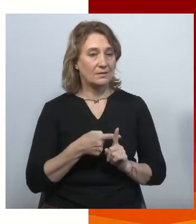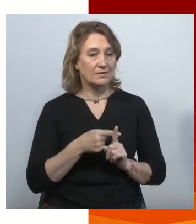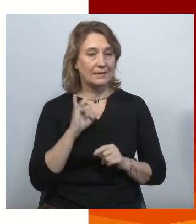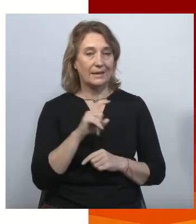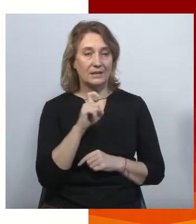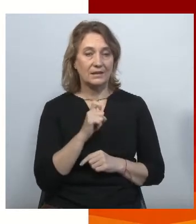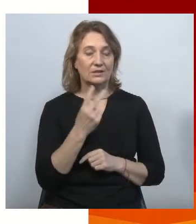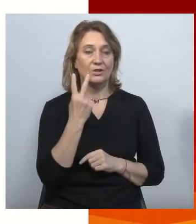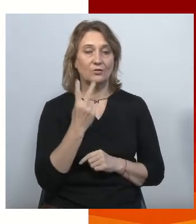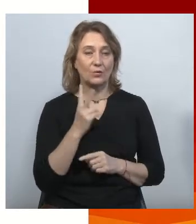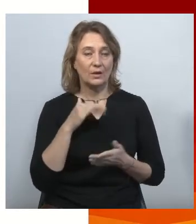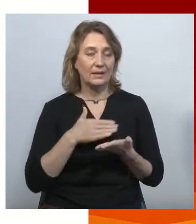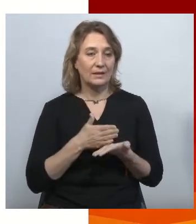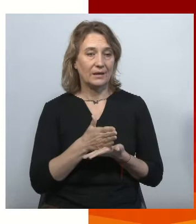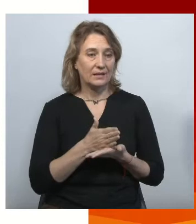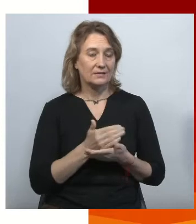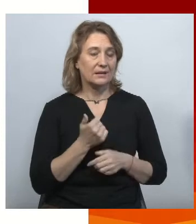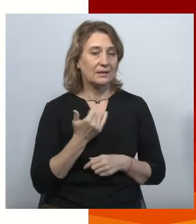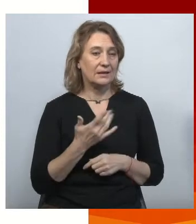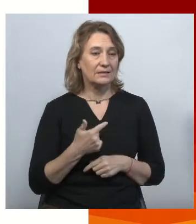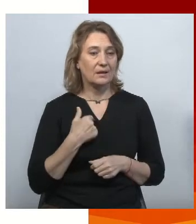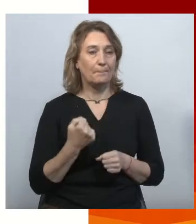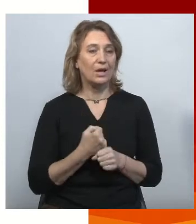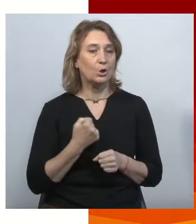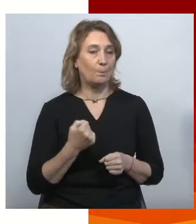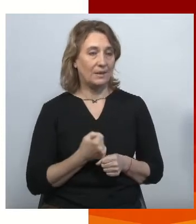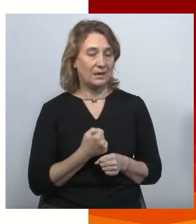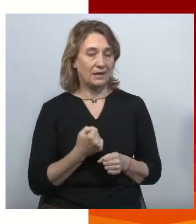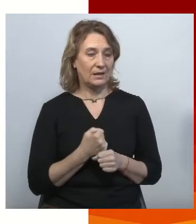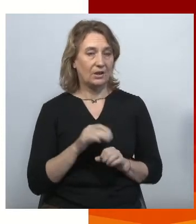consisted of two stages.